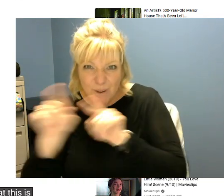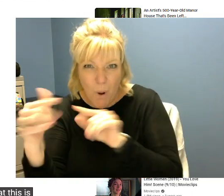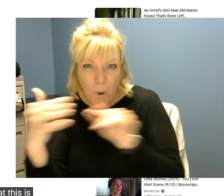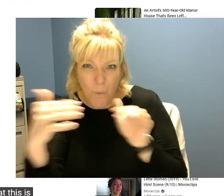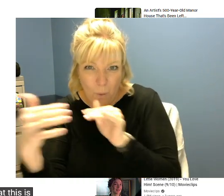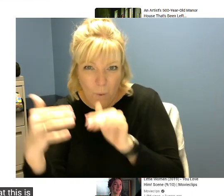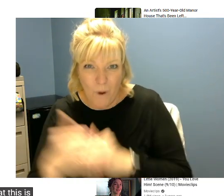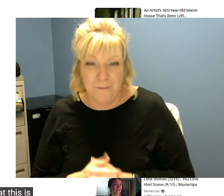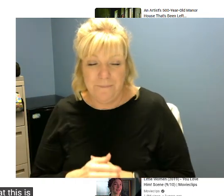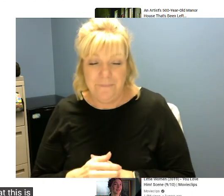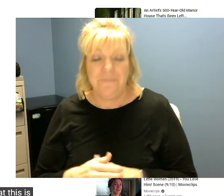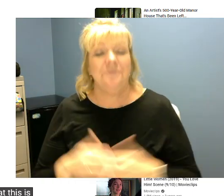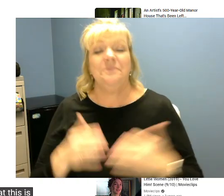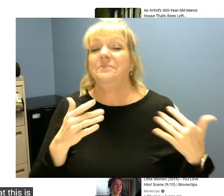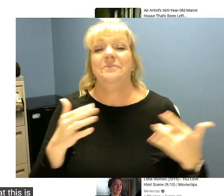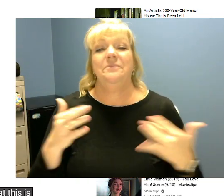there,